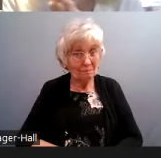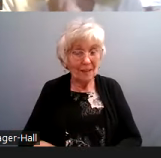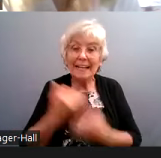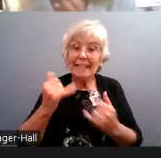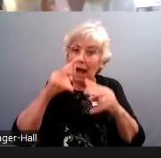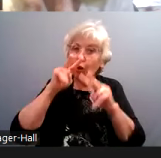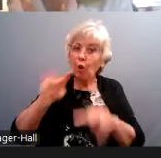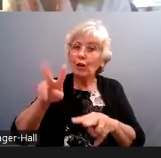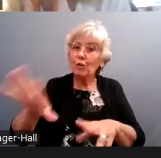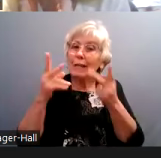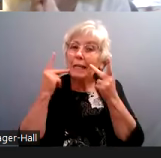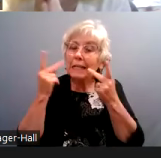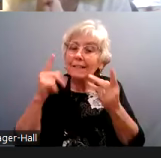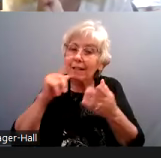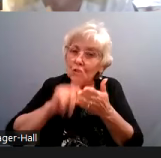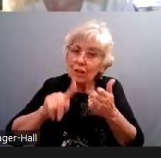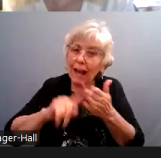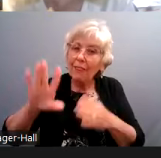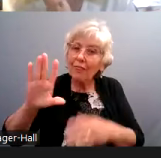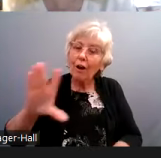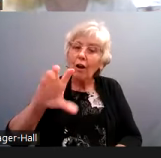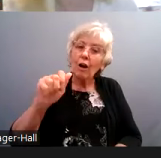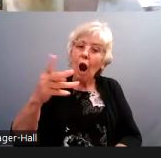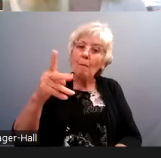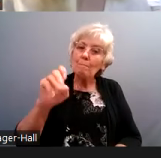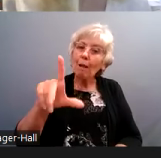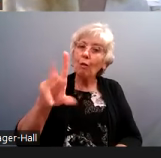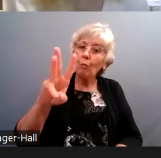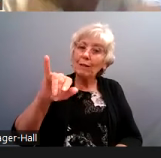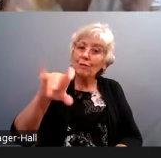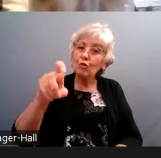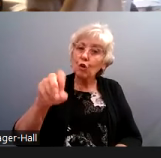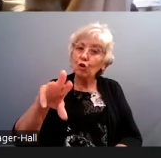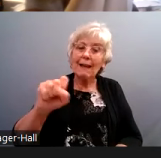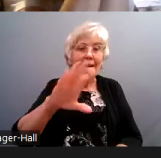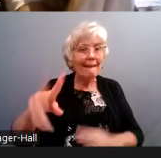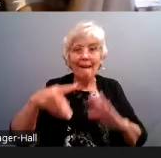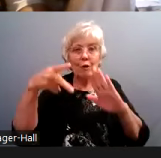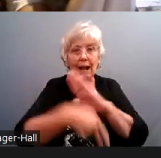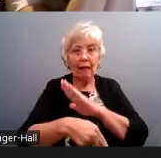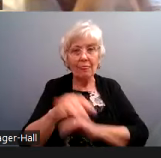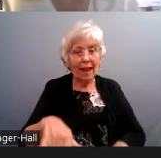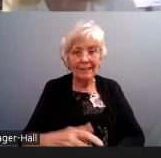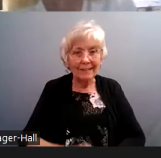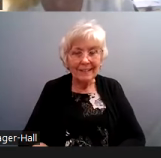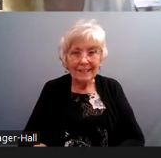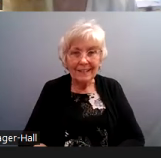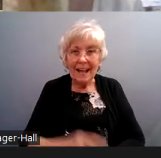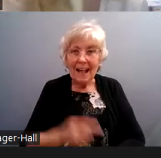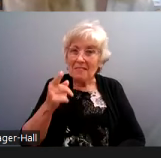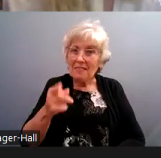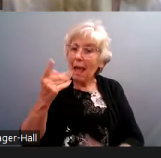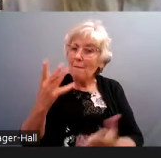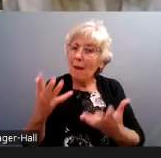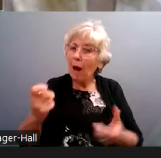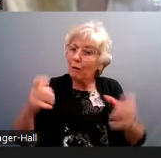and check out those carpal whiskers and never trim them, okay? Because they might want to get their prey.